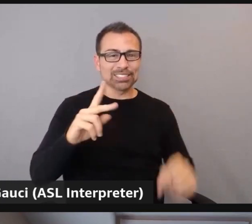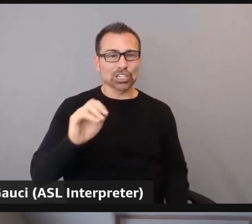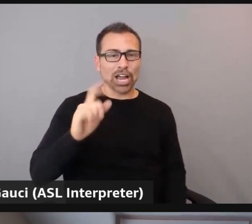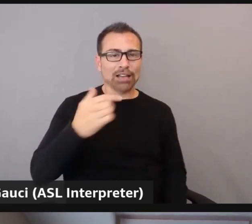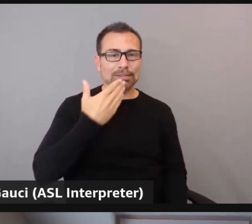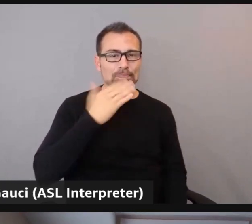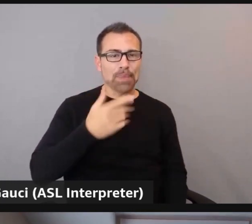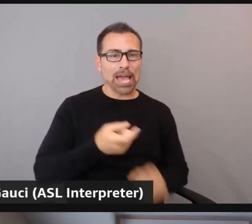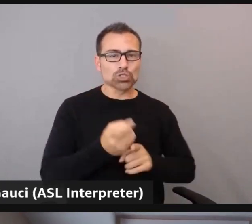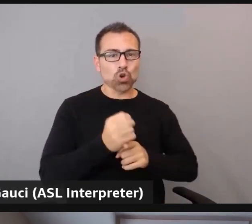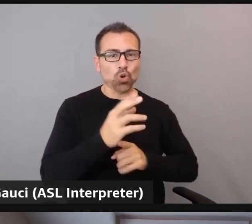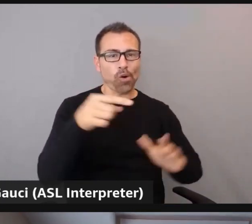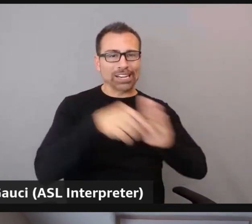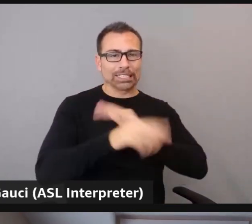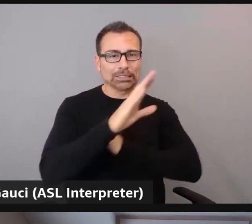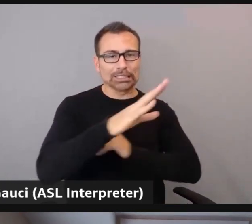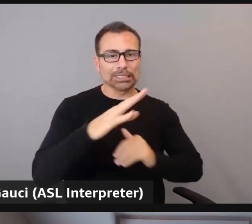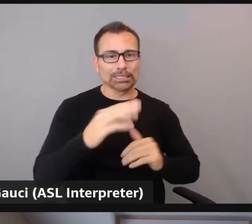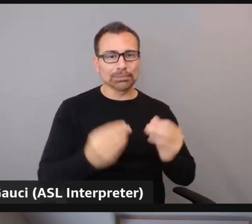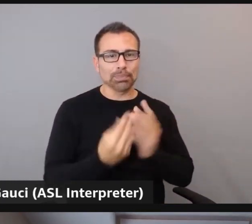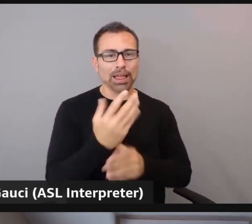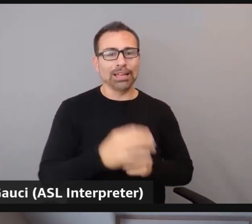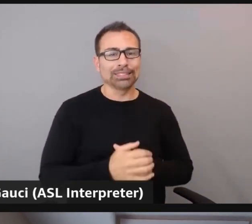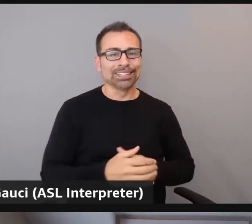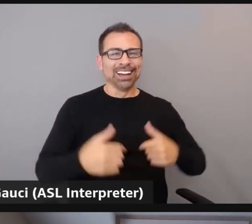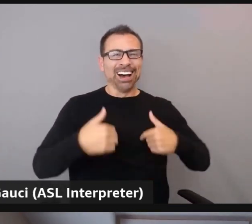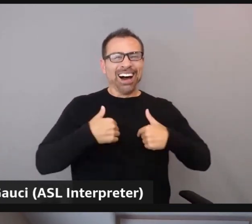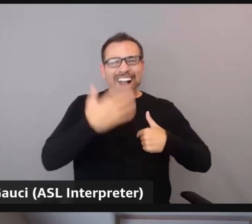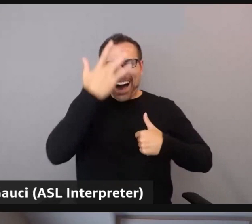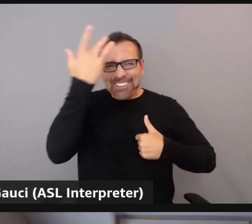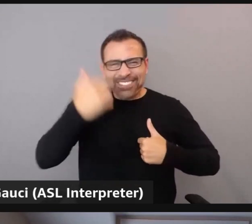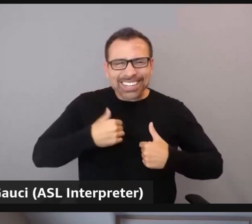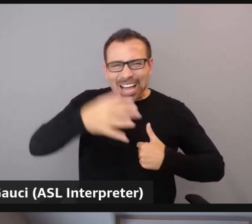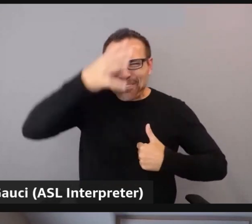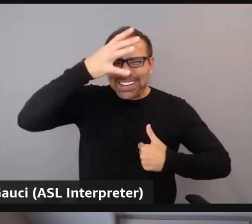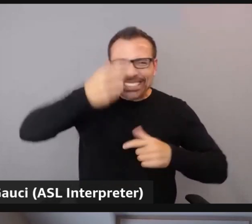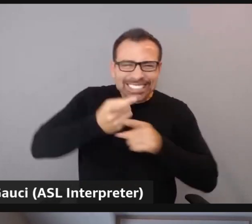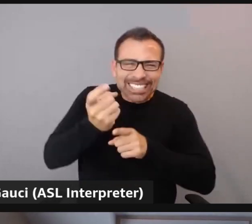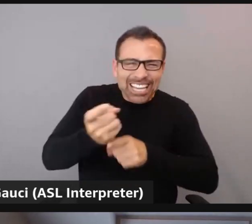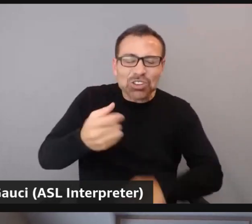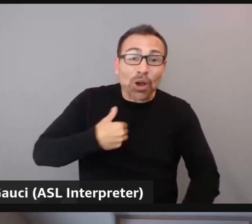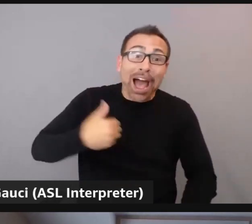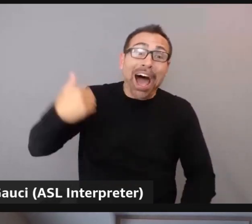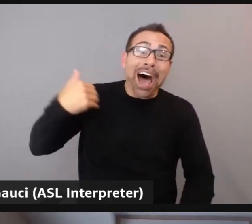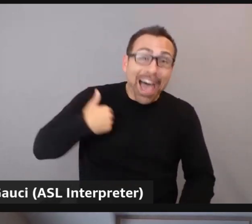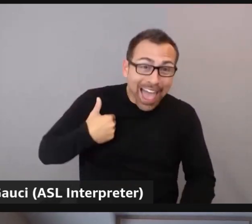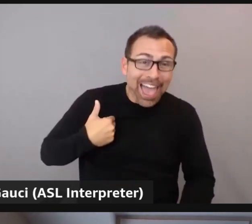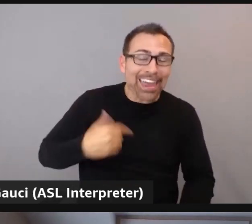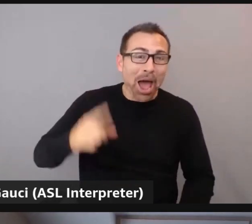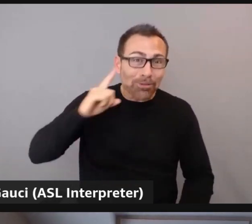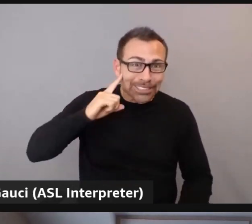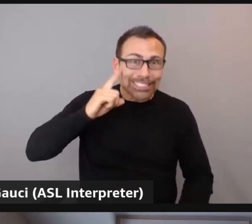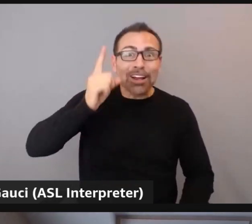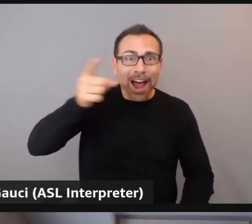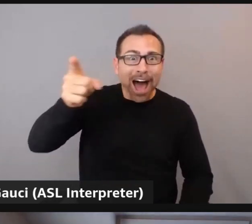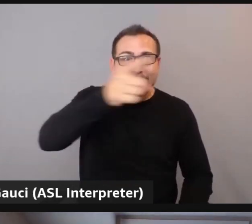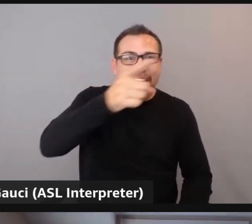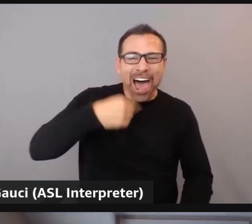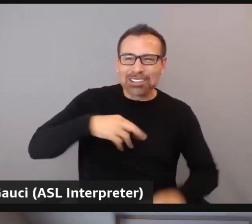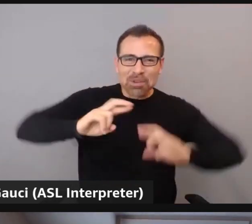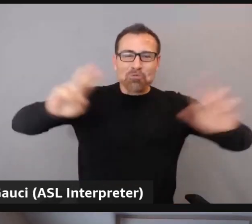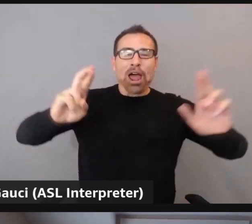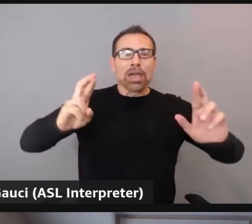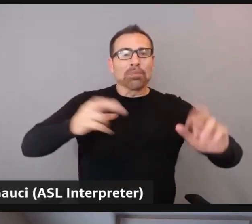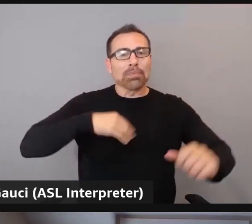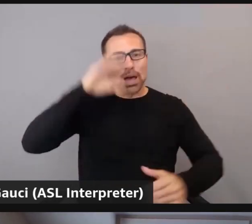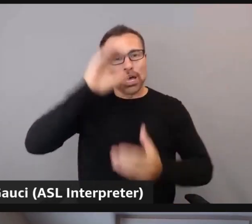Which I forgot my dad joke book. I mean, I had it. It was on my shelf for my husband. I was hearing that the jokes come up and I was going to be all ready, but I think he took the book